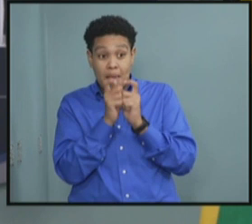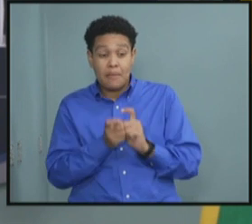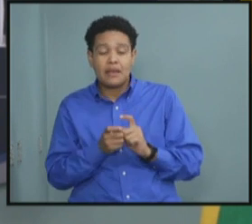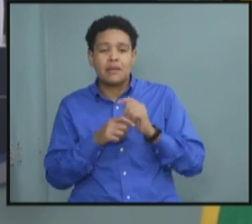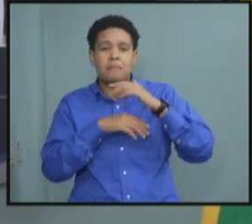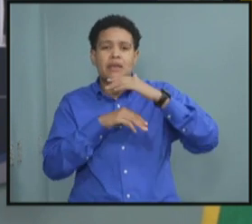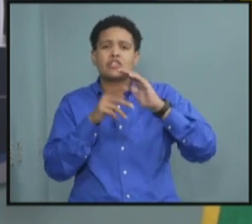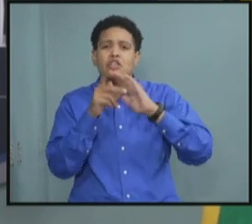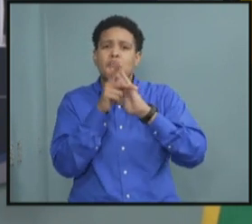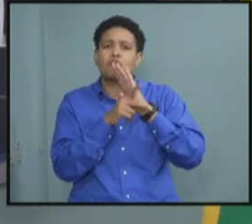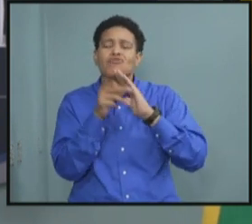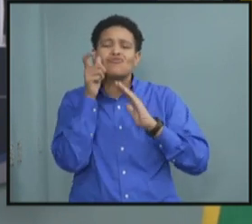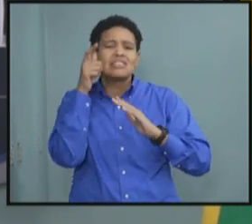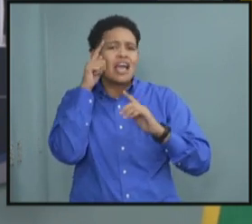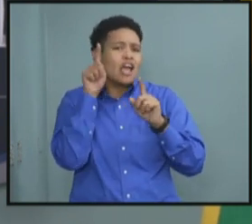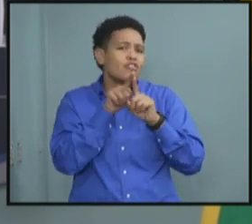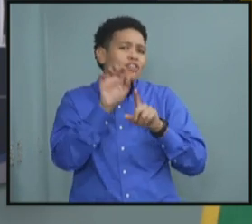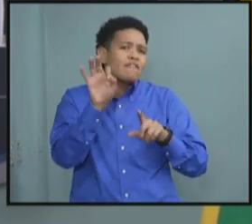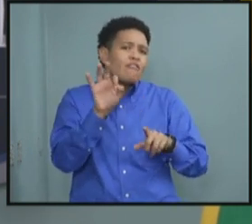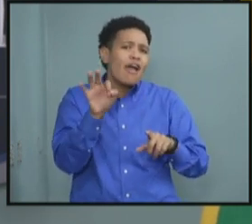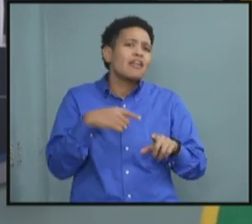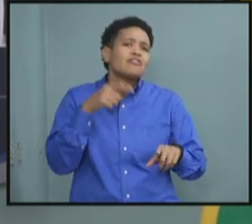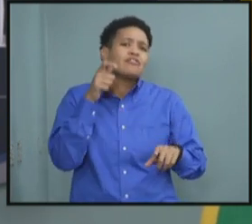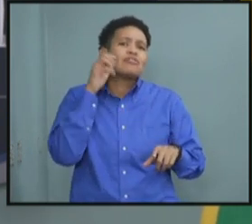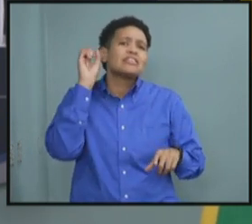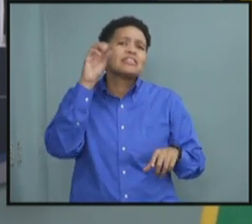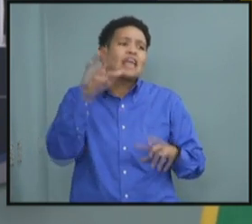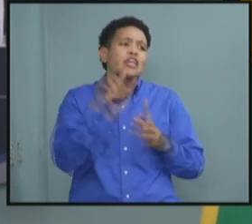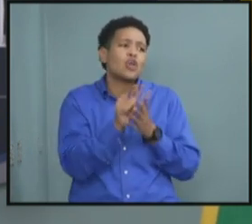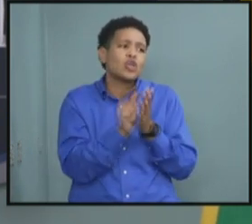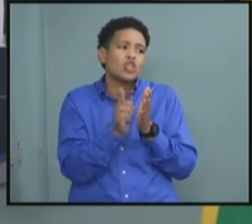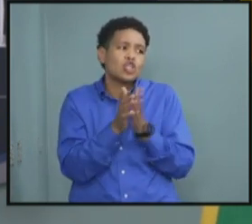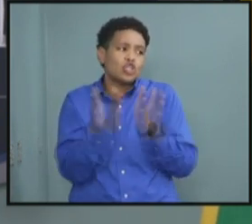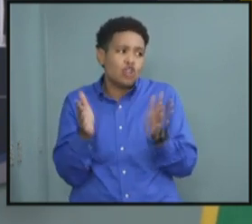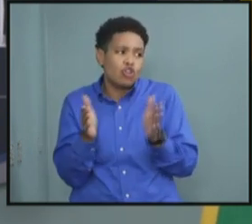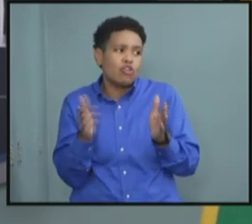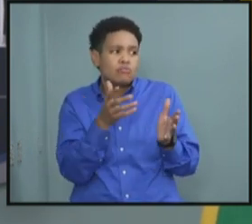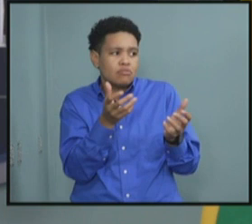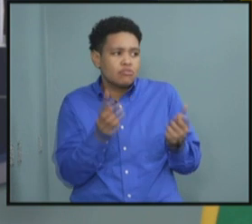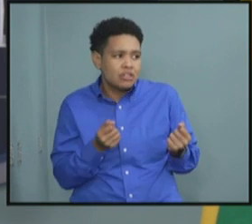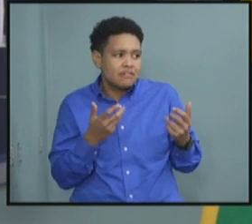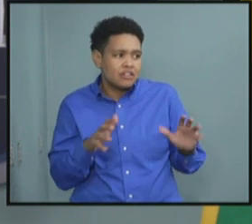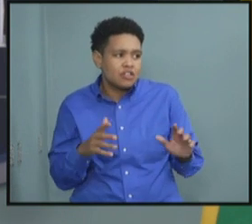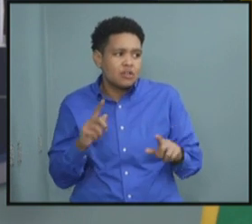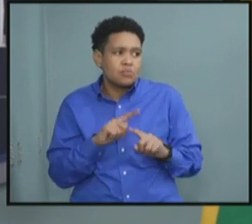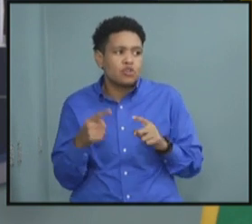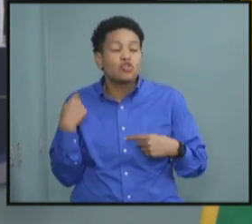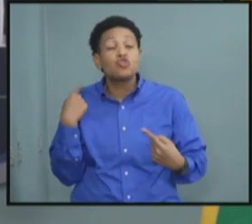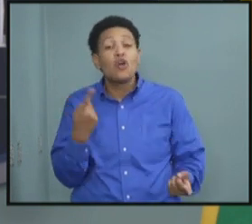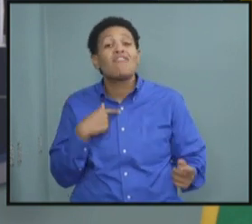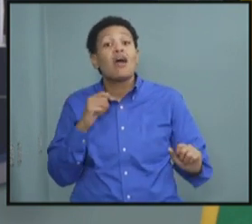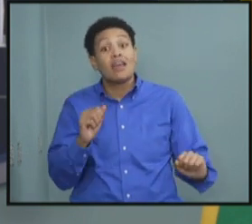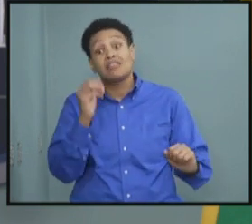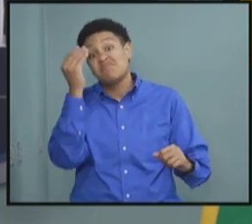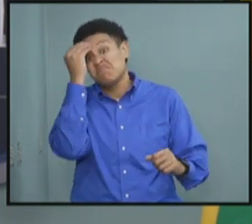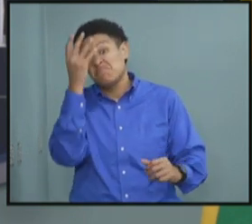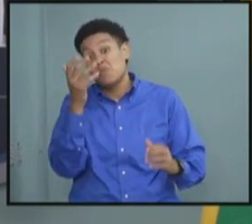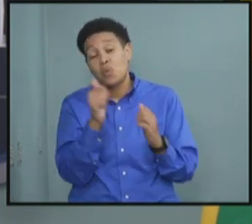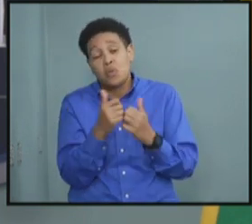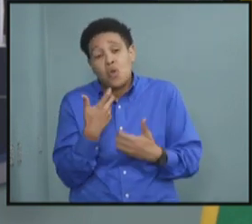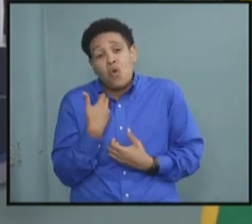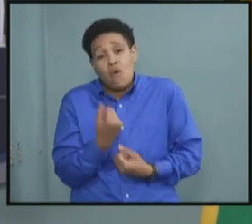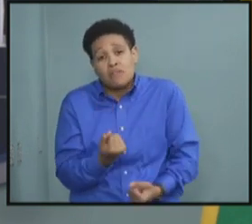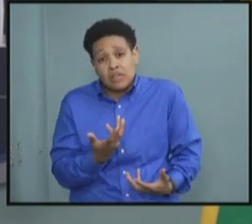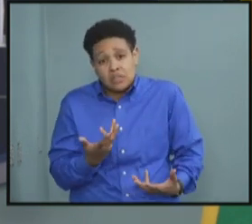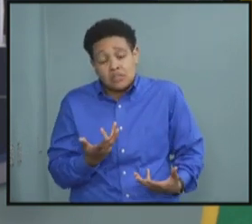protocols that were just agreed on Friday, which I have sent to the Attorney General. But so far I can say with